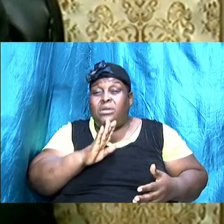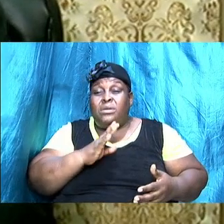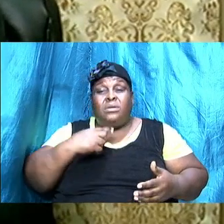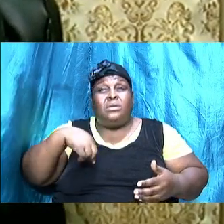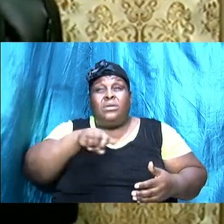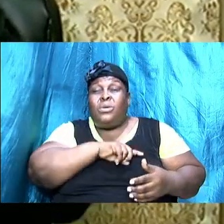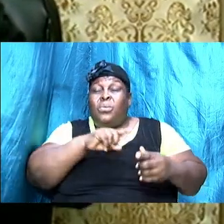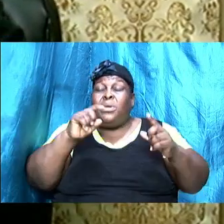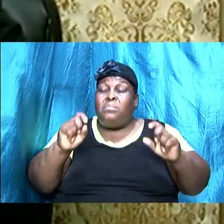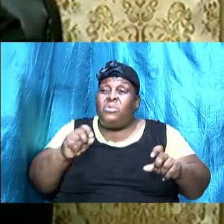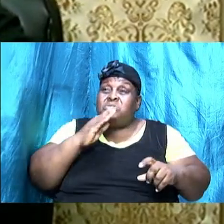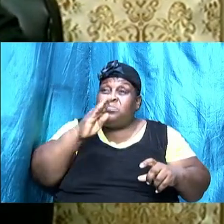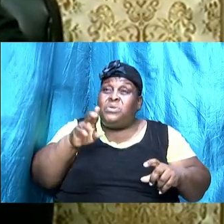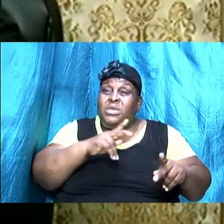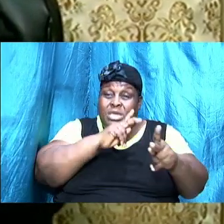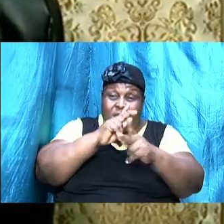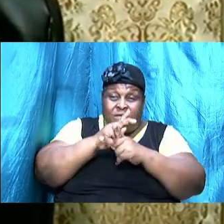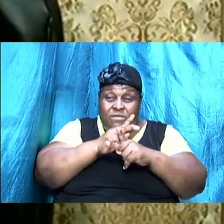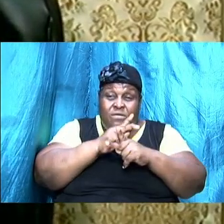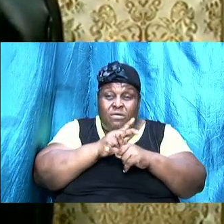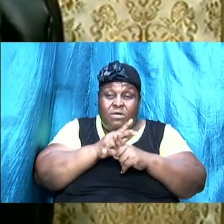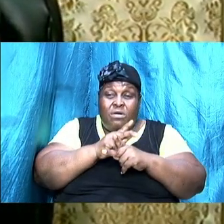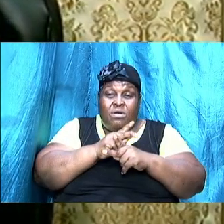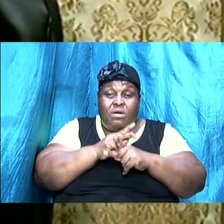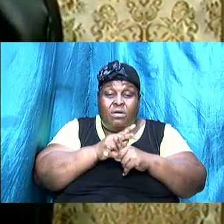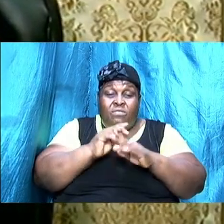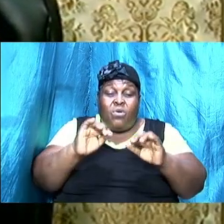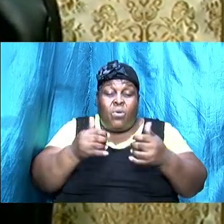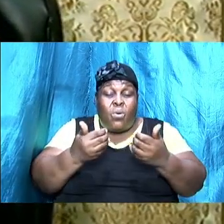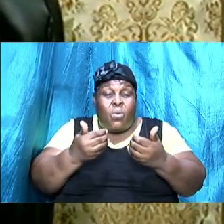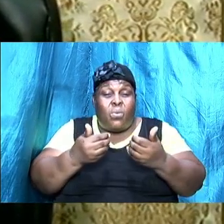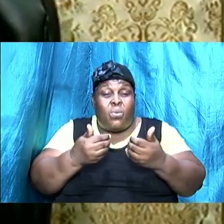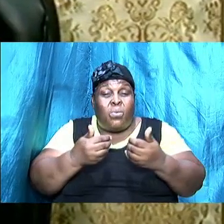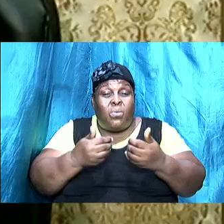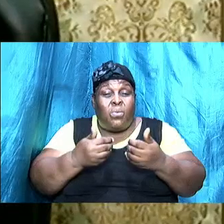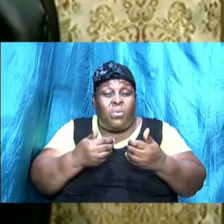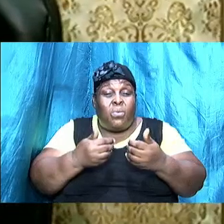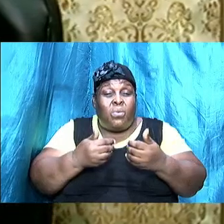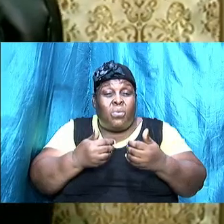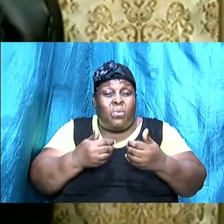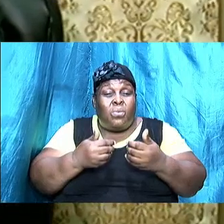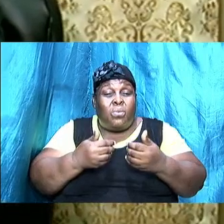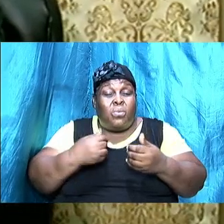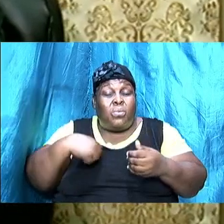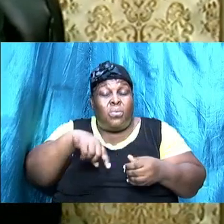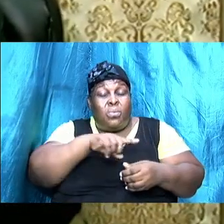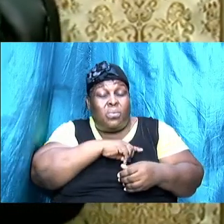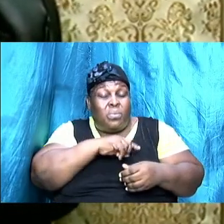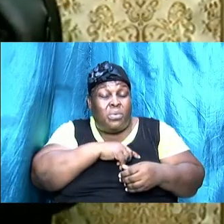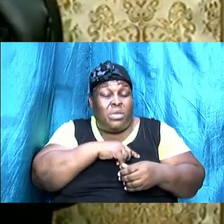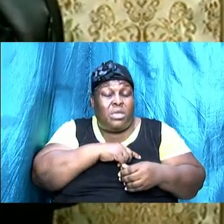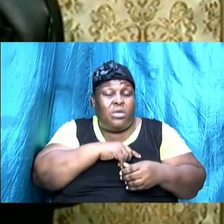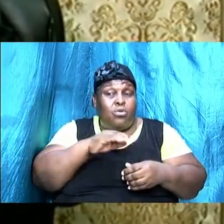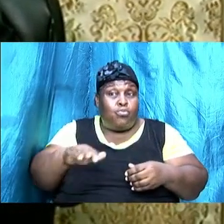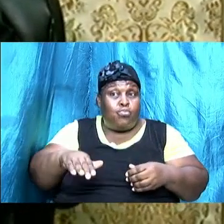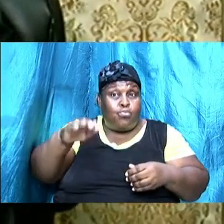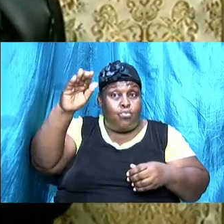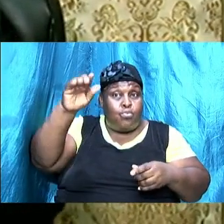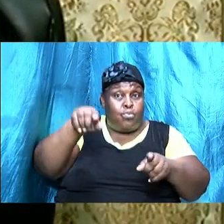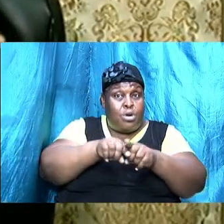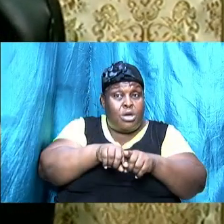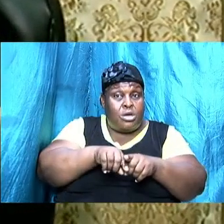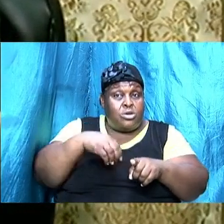careful of what we transmit, husbands and wives. We must be careful at what